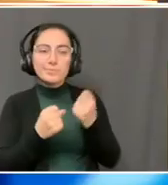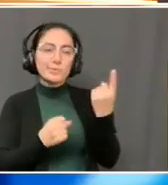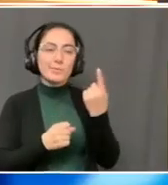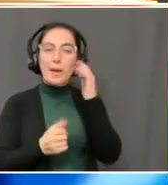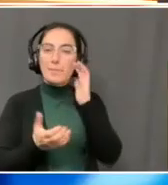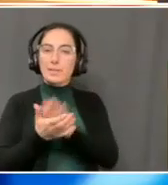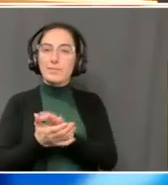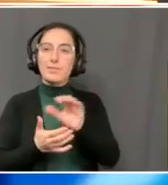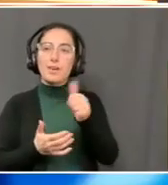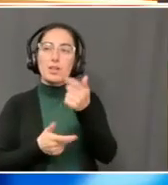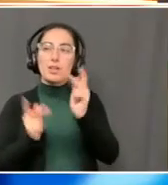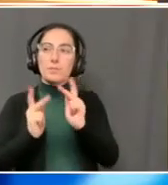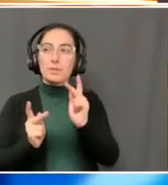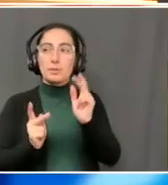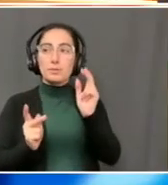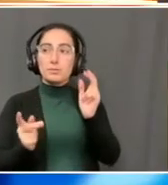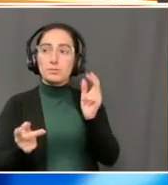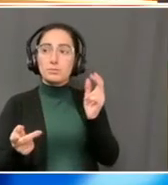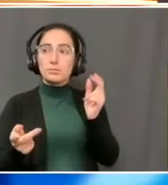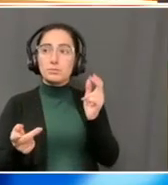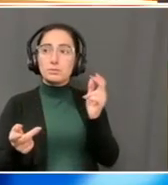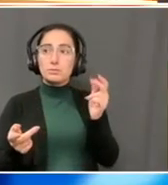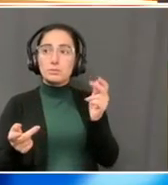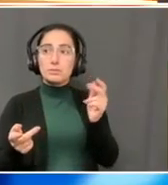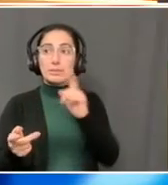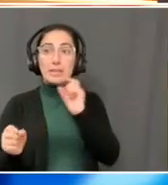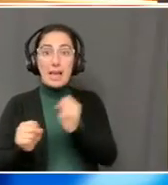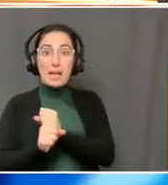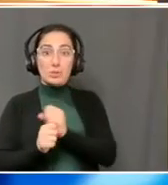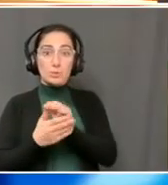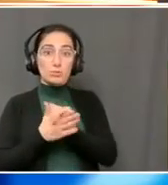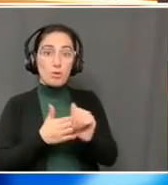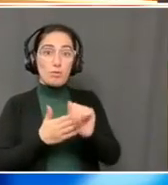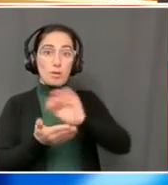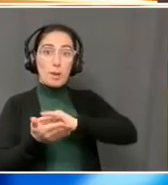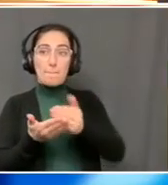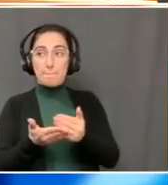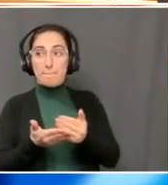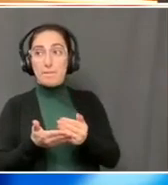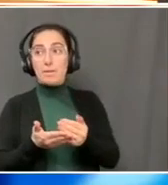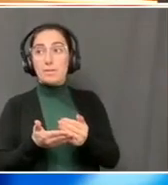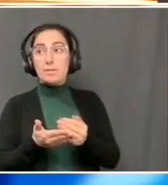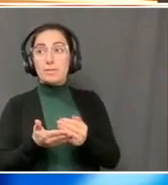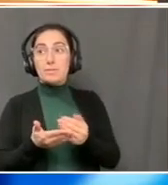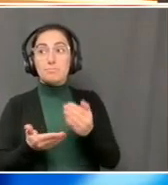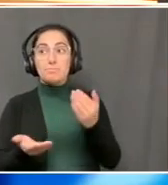some things that are, the actual dollar amount is maybe, is